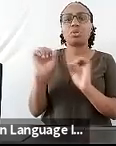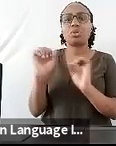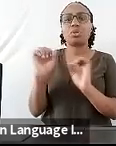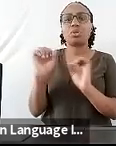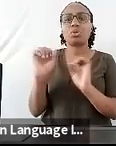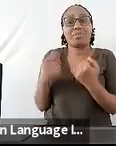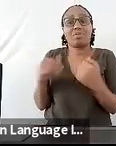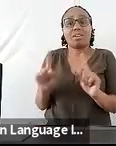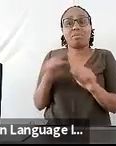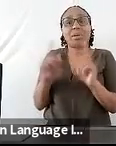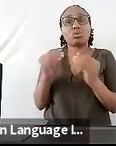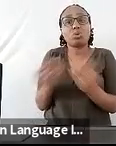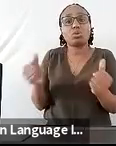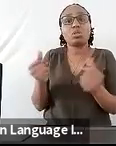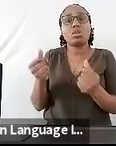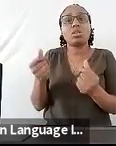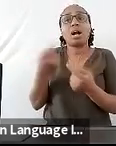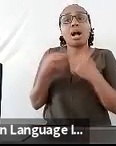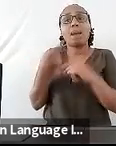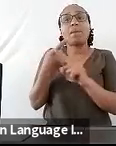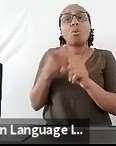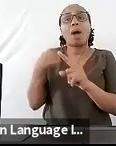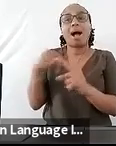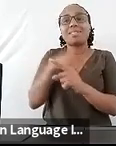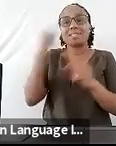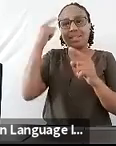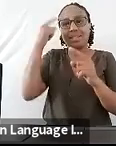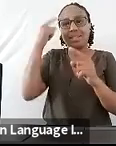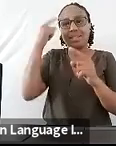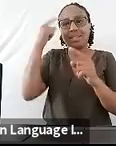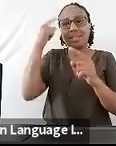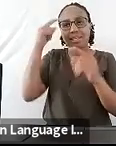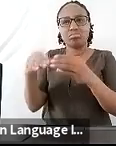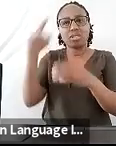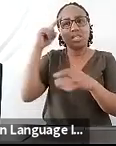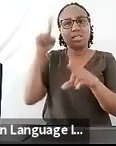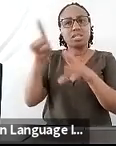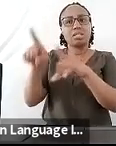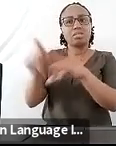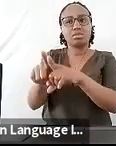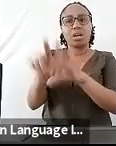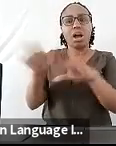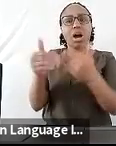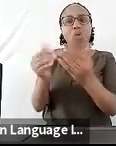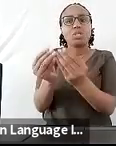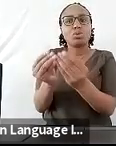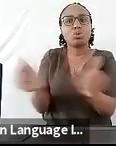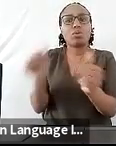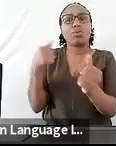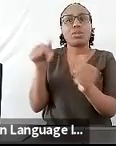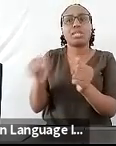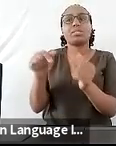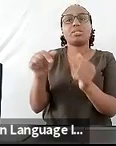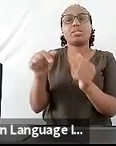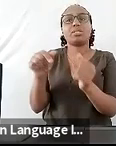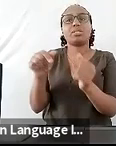collectively. Yeah. What is the world that we're trying to build, and how do we fix that together? And I think what you're saying is also quite, it's sombering, but